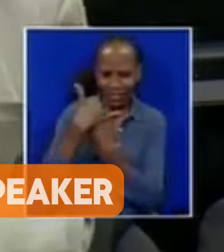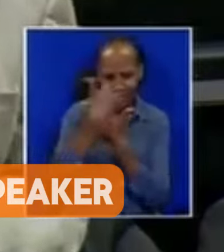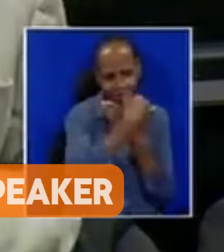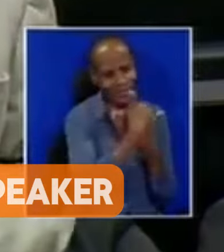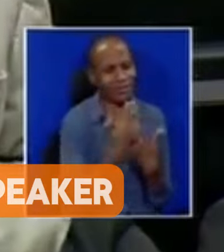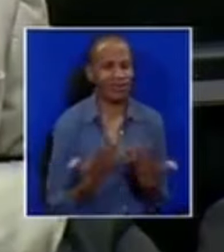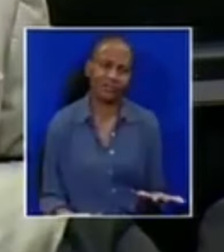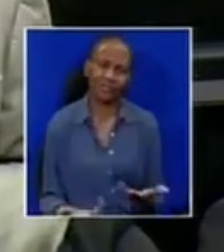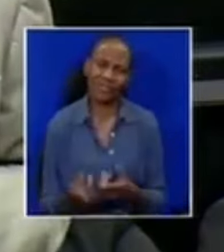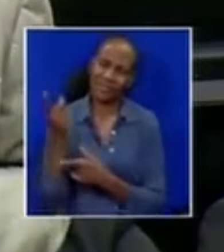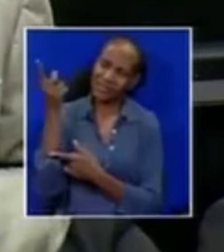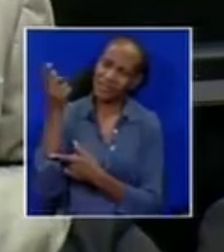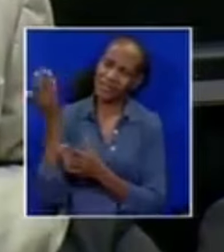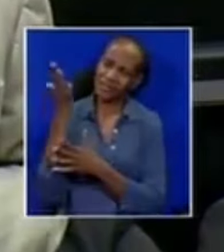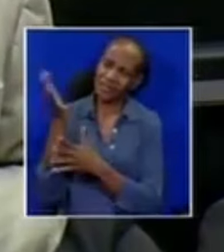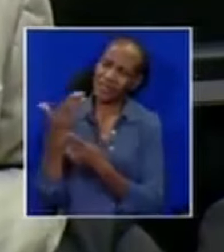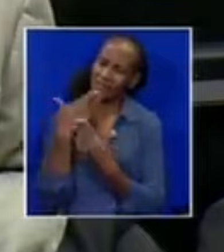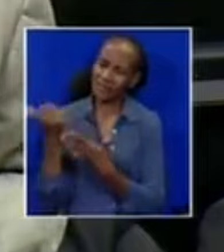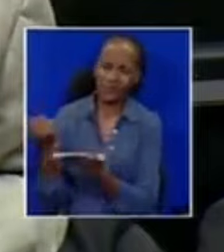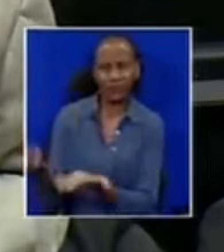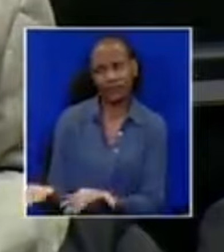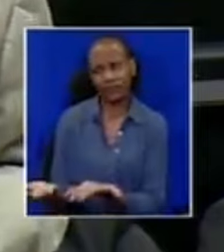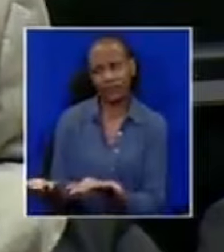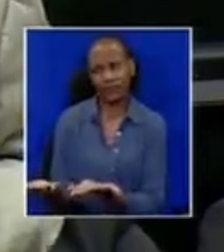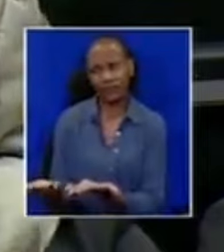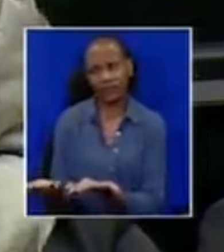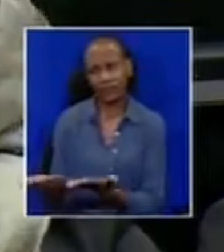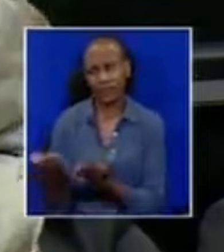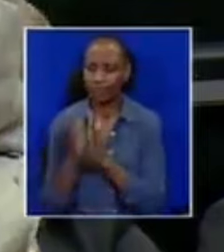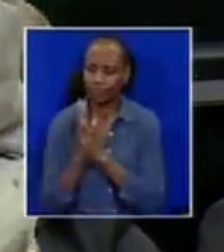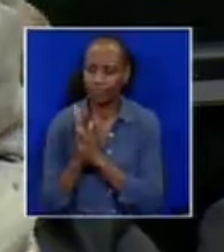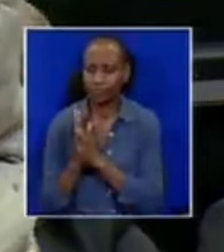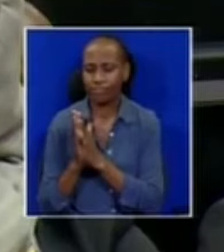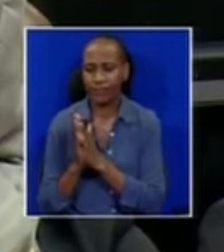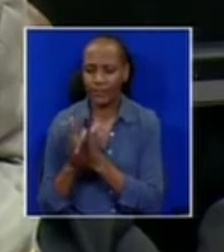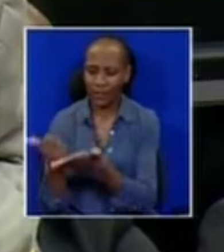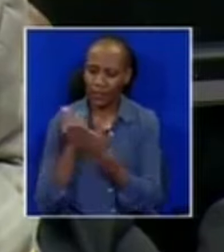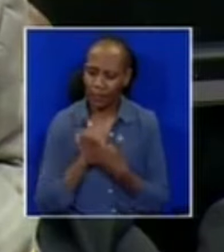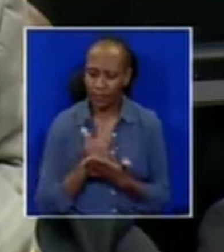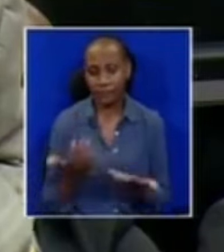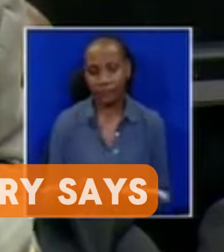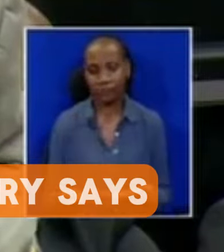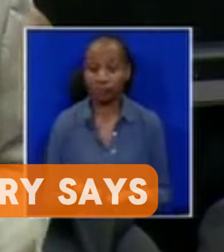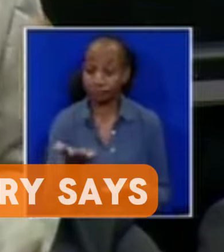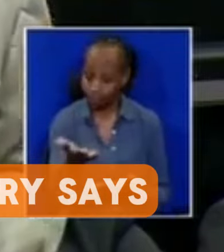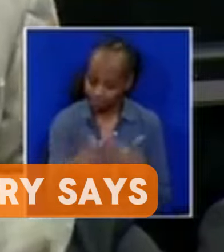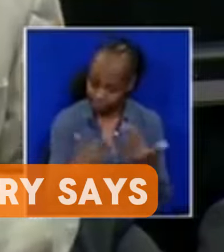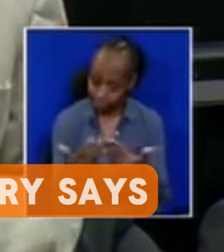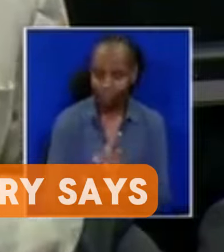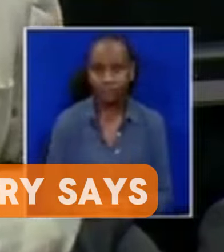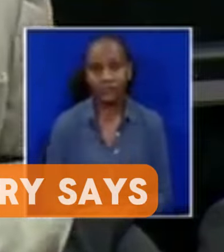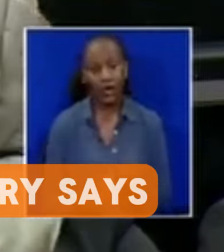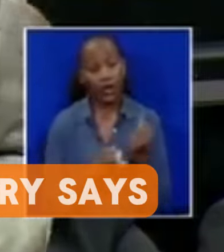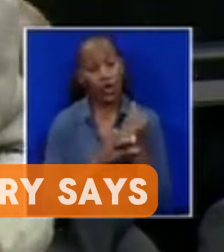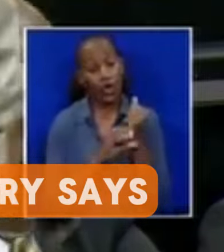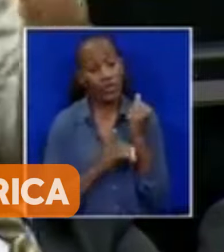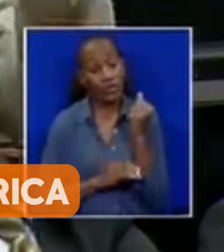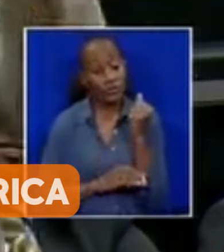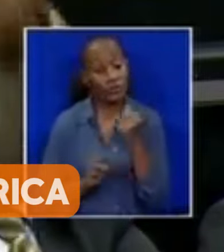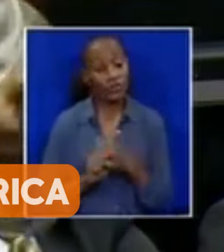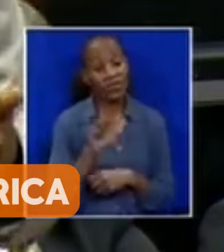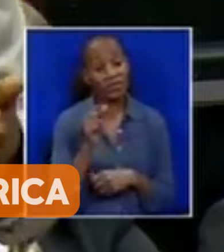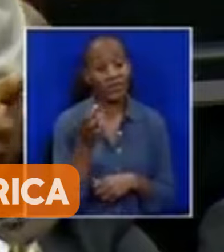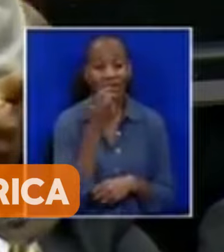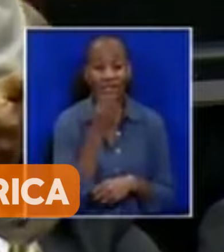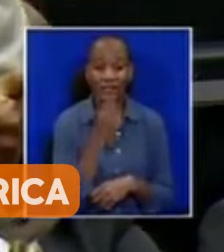you, Madam Speaker, if I may have a say. Please just proceed. The constitution of our country says there's